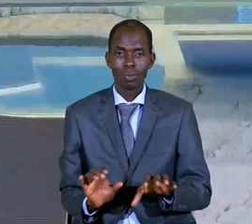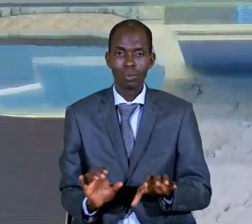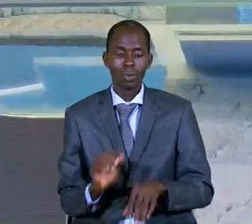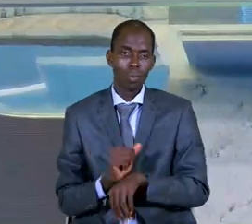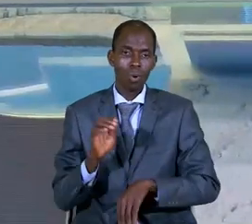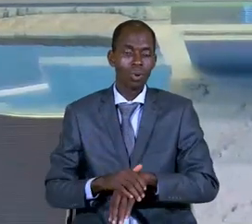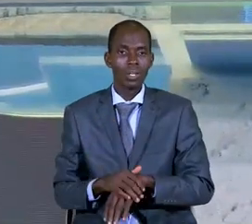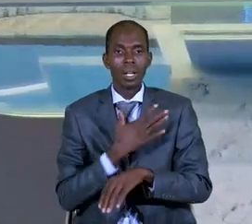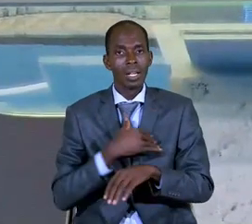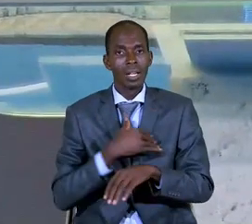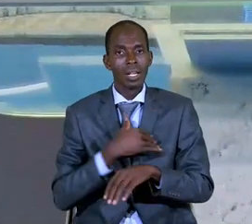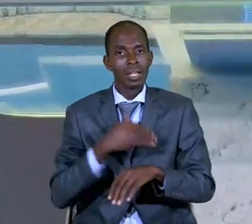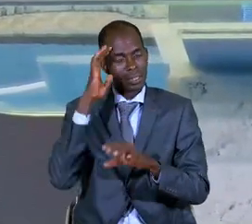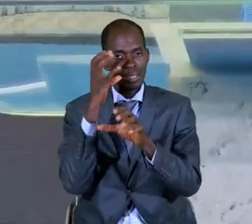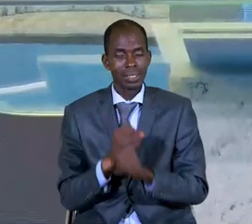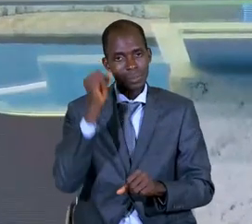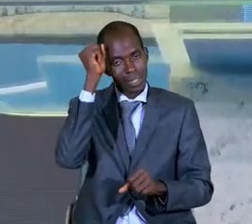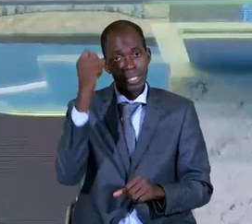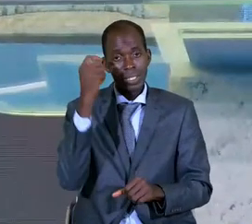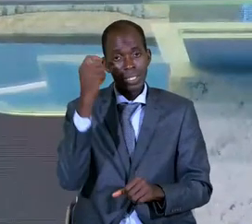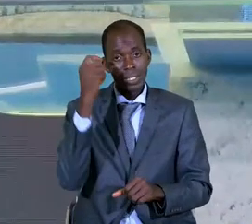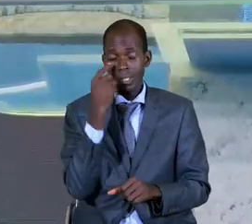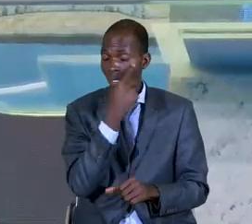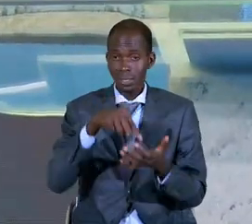and received his sight. And